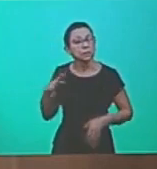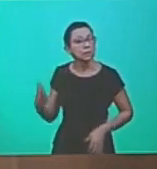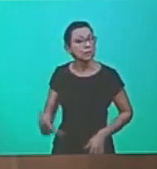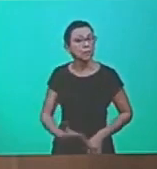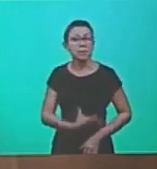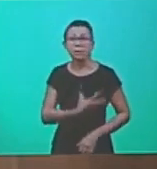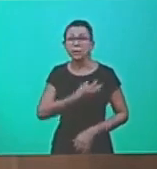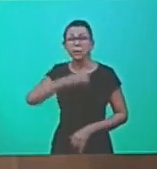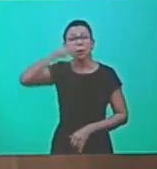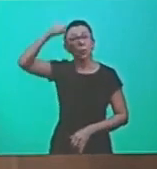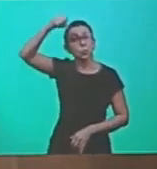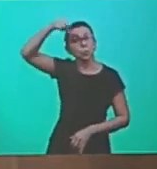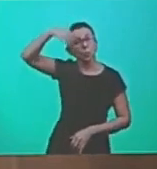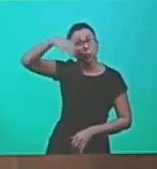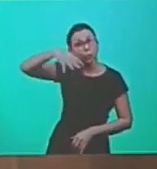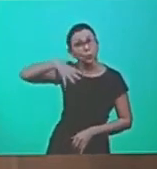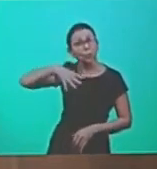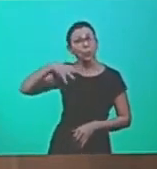darkness.